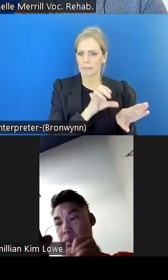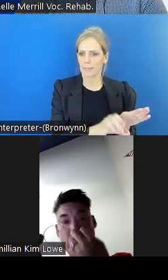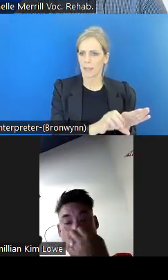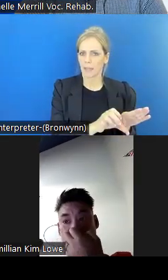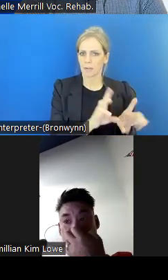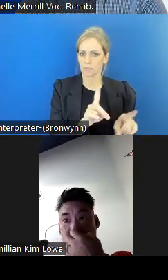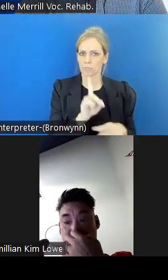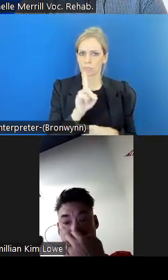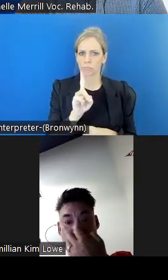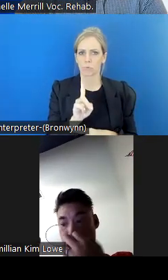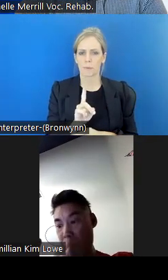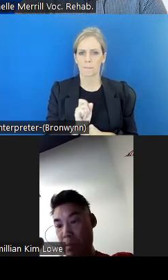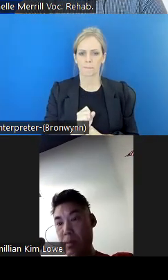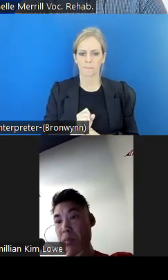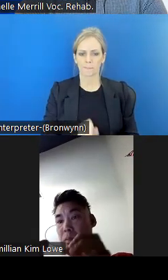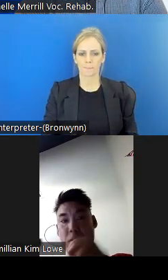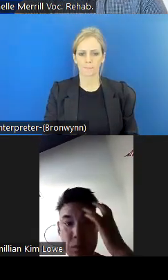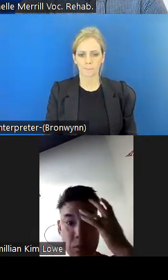Oops, don't want to do that.